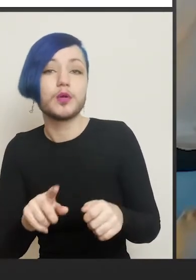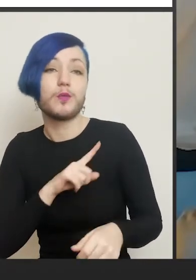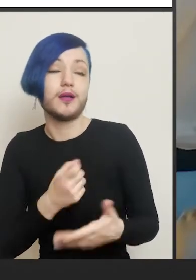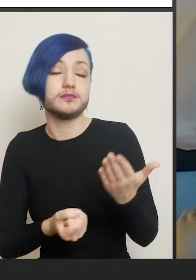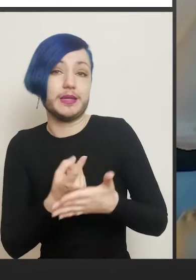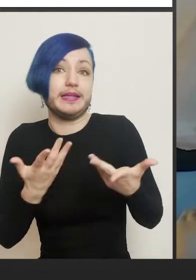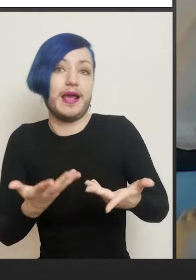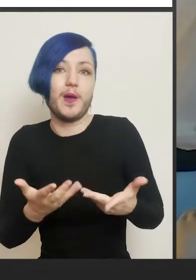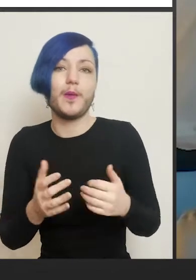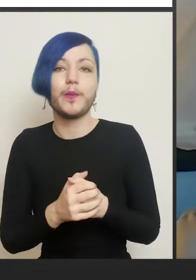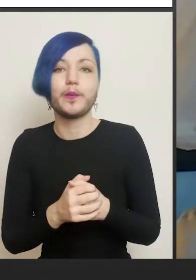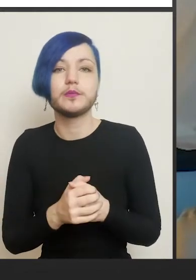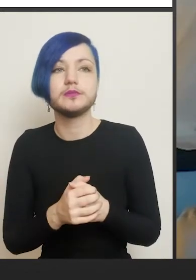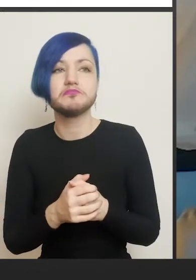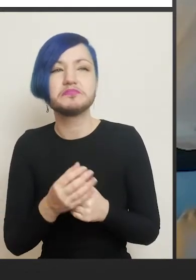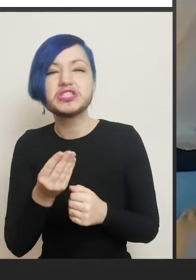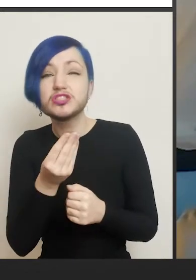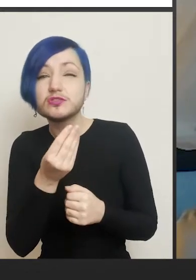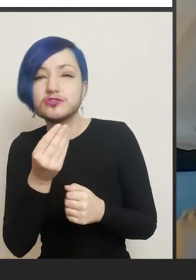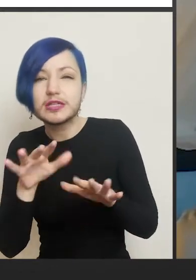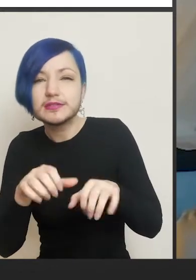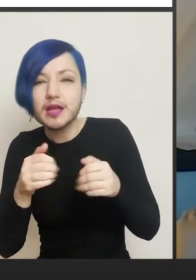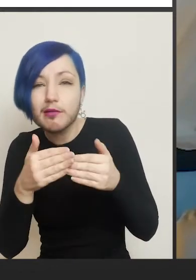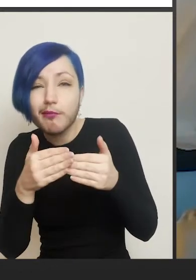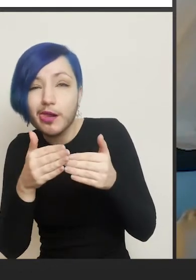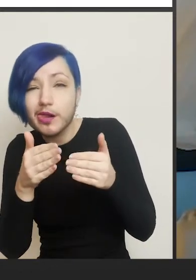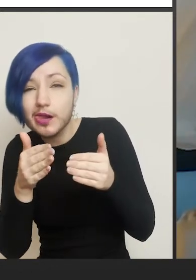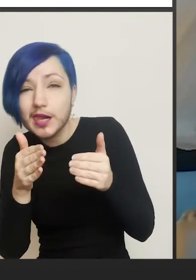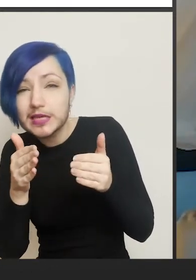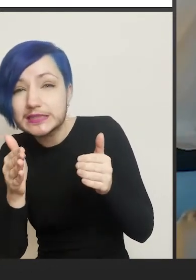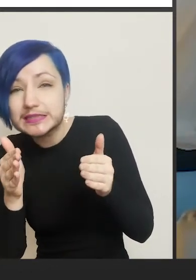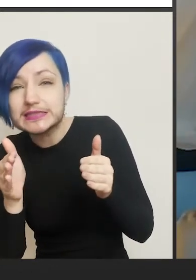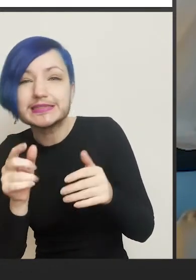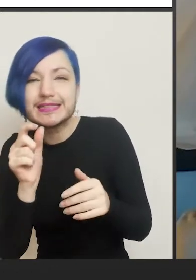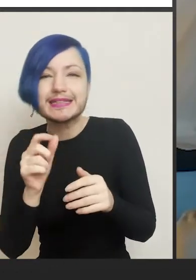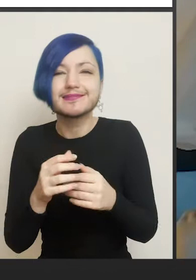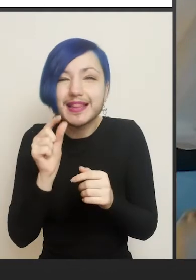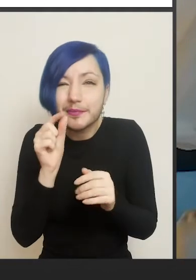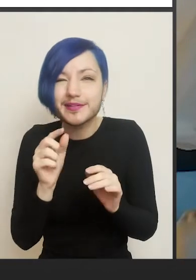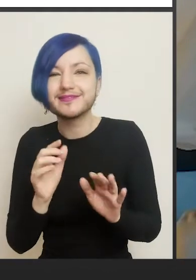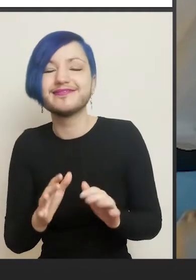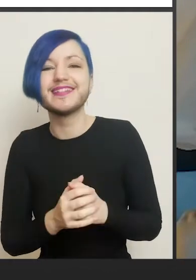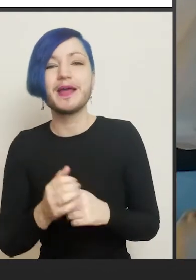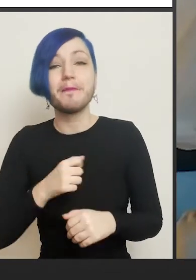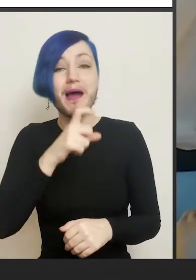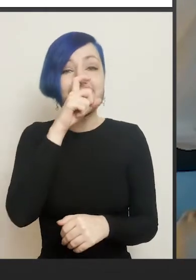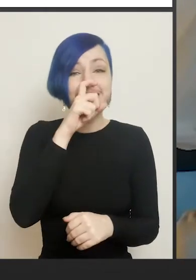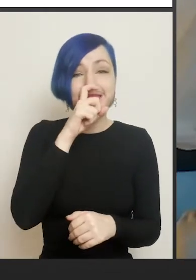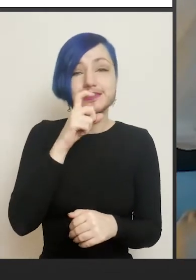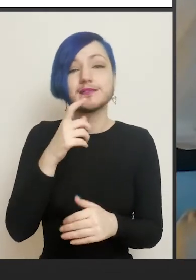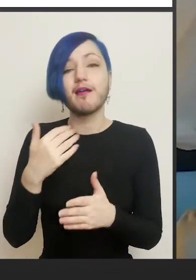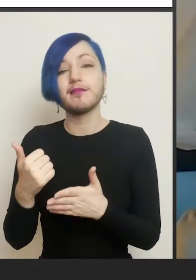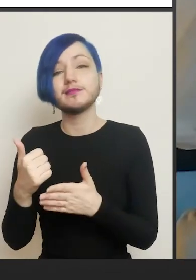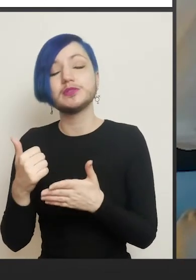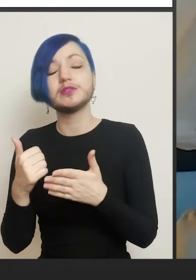where we're at now. We're just sort of peeking out through the possibility of reopening again. My sister works